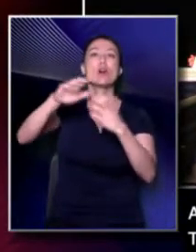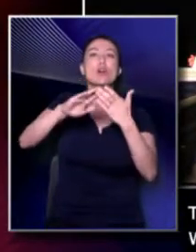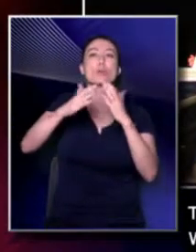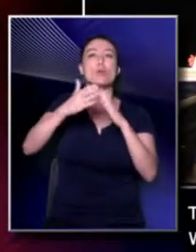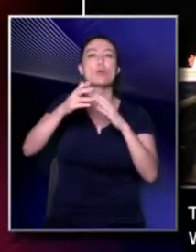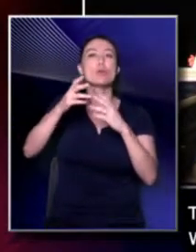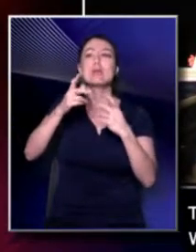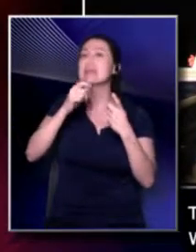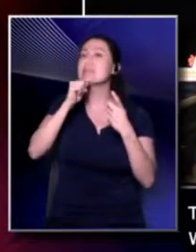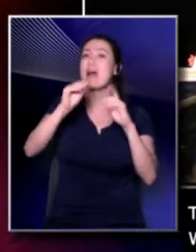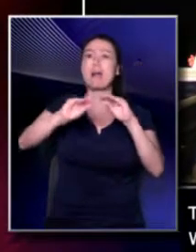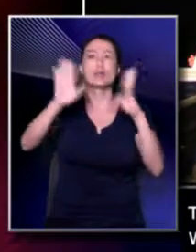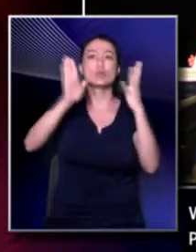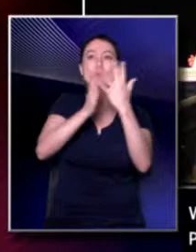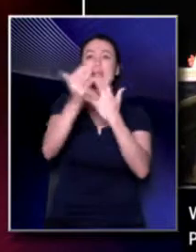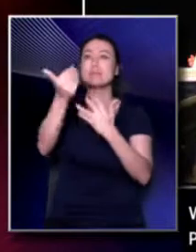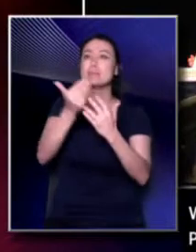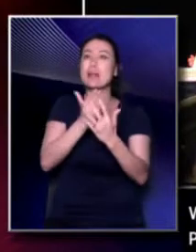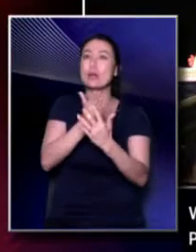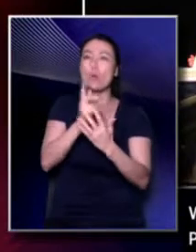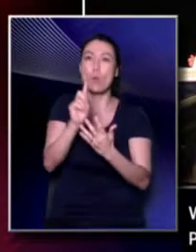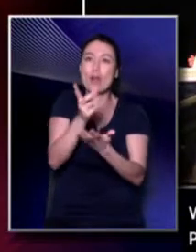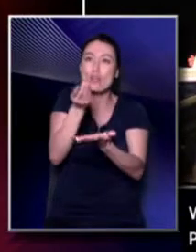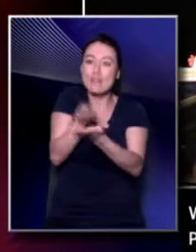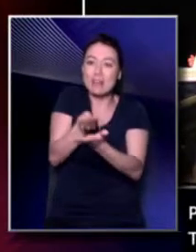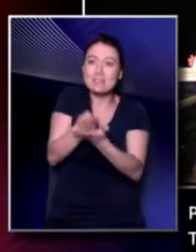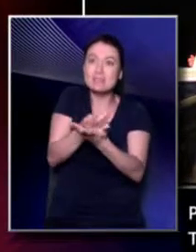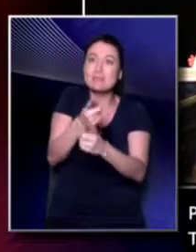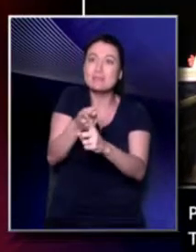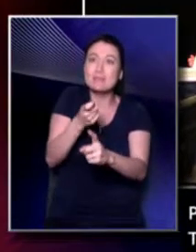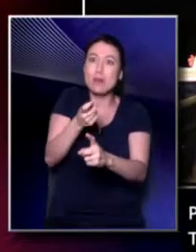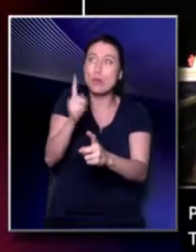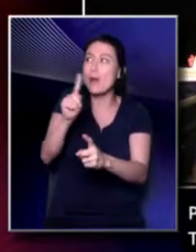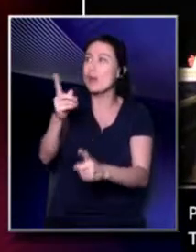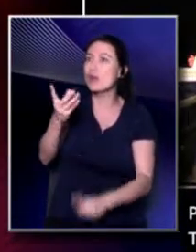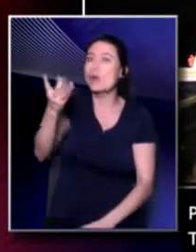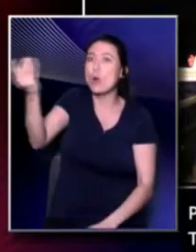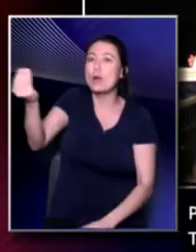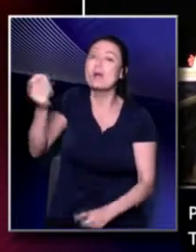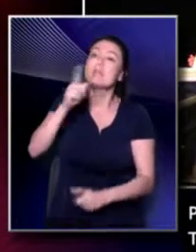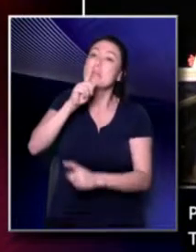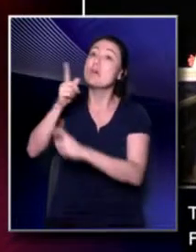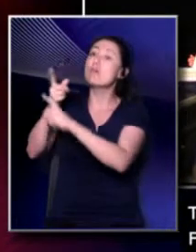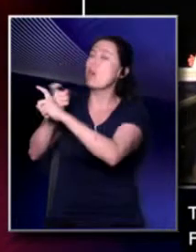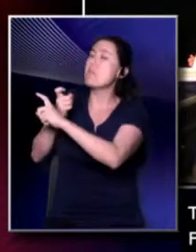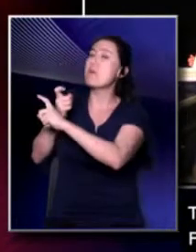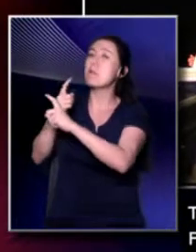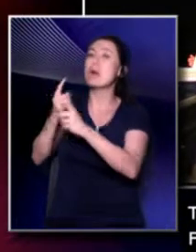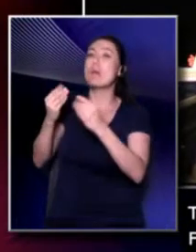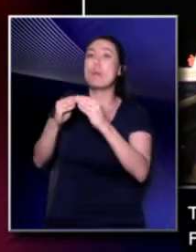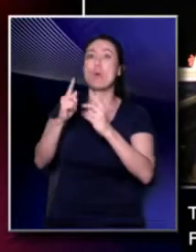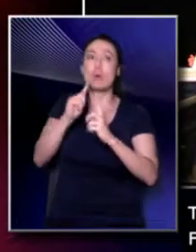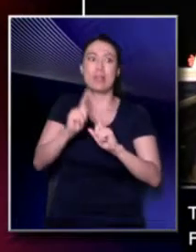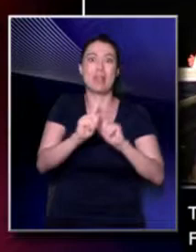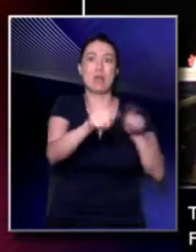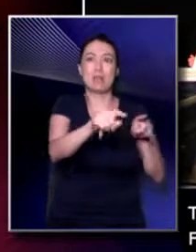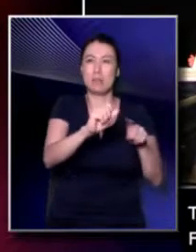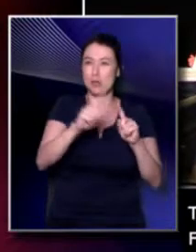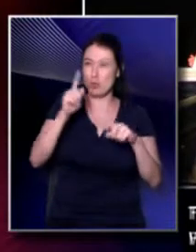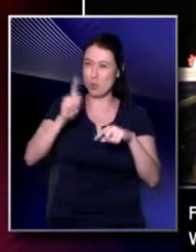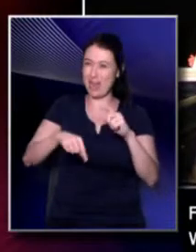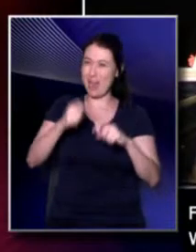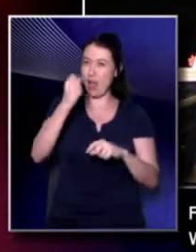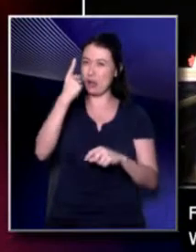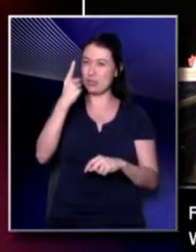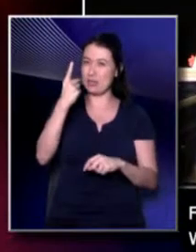not transparency as to where the funds were going more than where they were coming from, but you really can't understand why